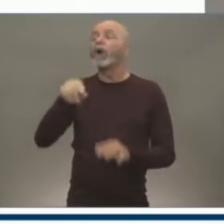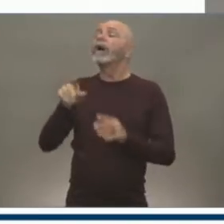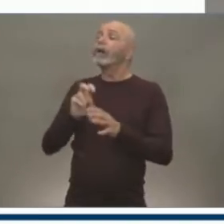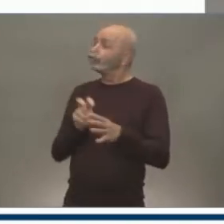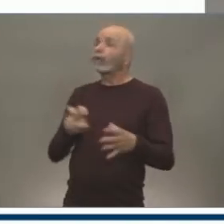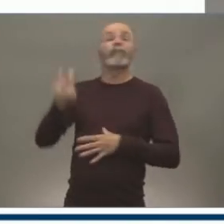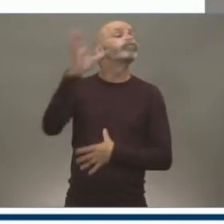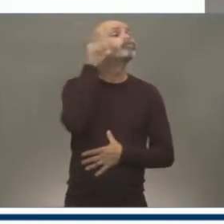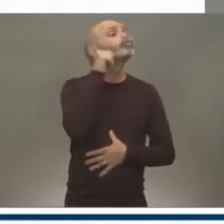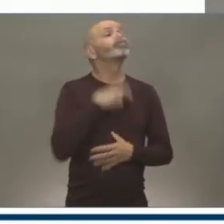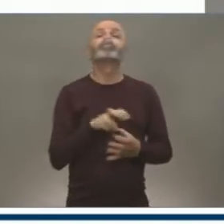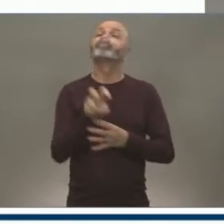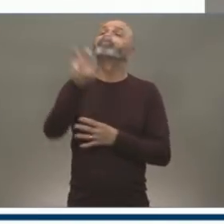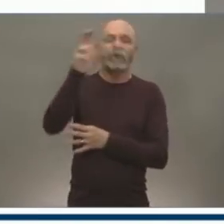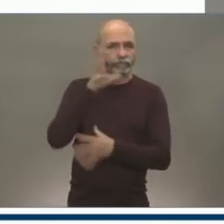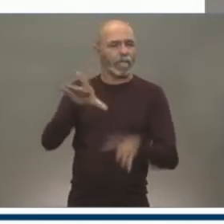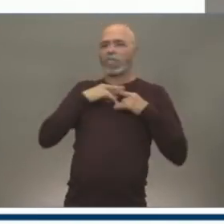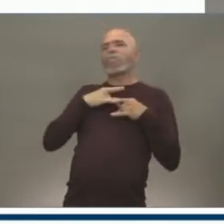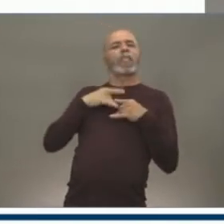in unnecessarily.